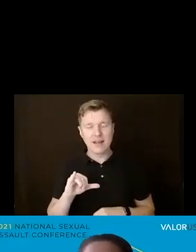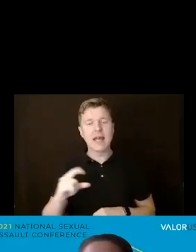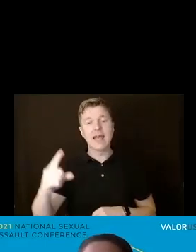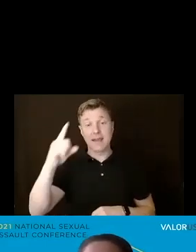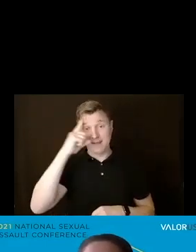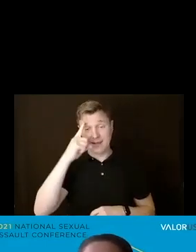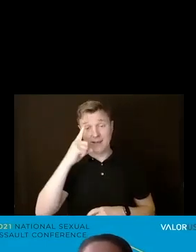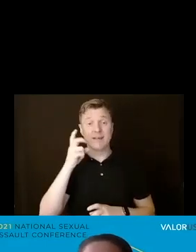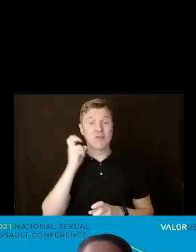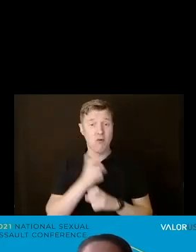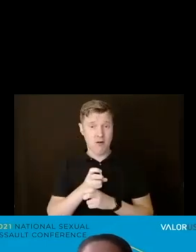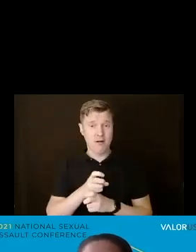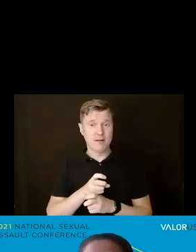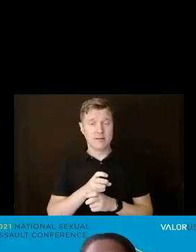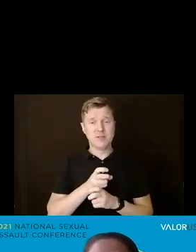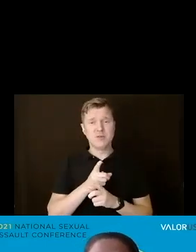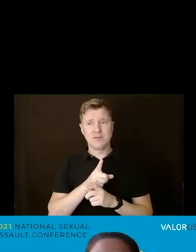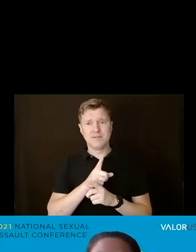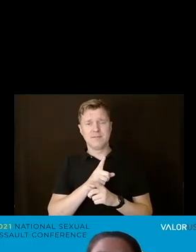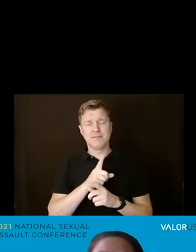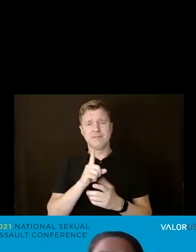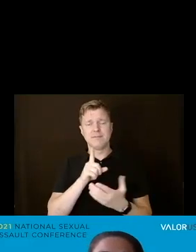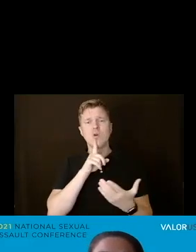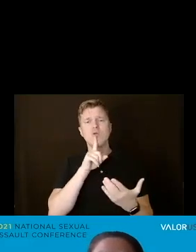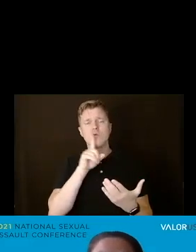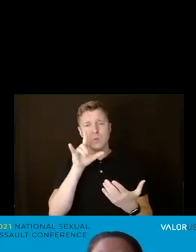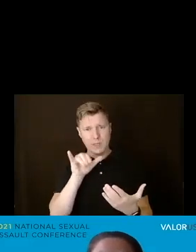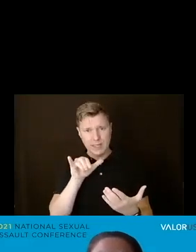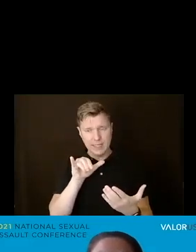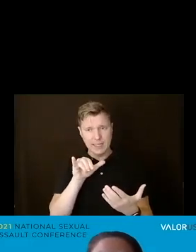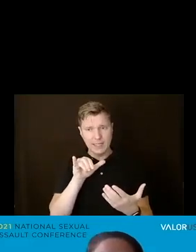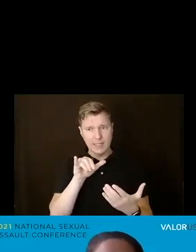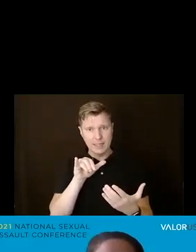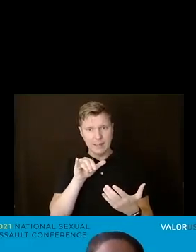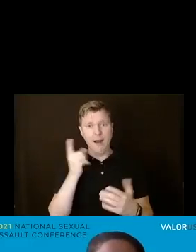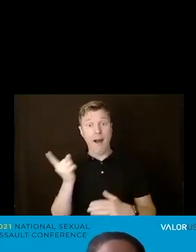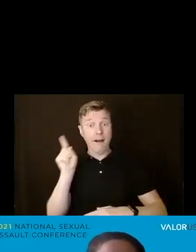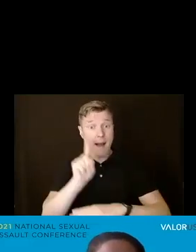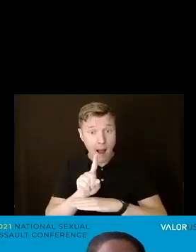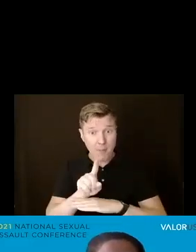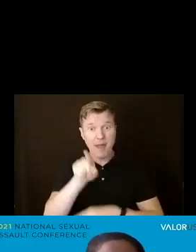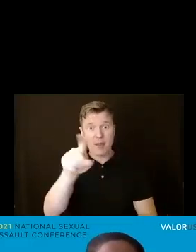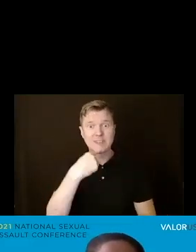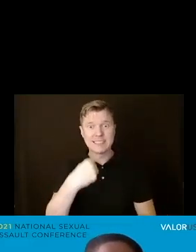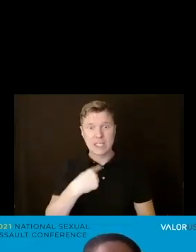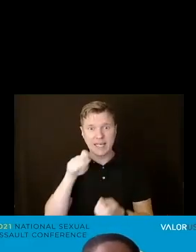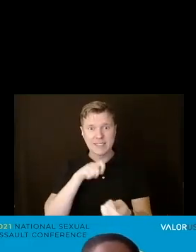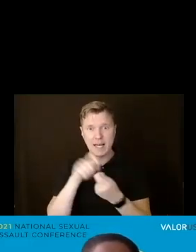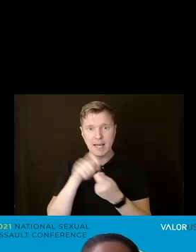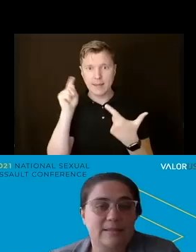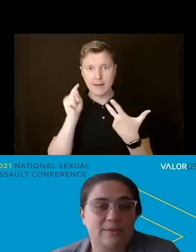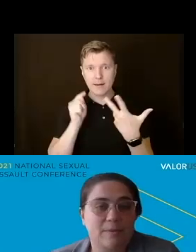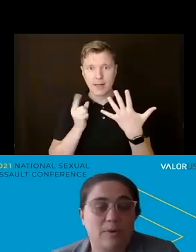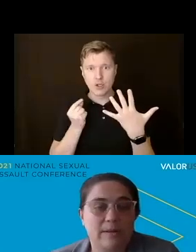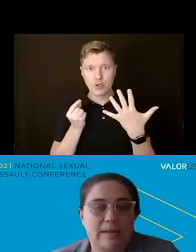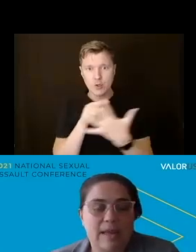to come to something and have the idea that they're going to tell me exactly what I need to do in order to get this